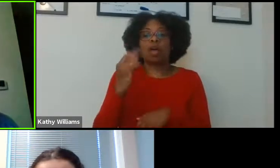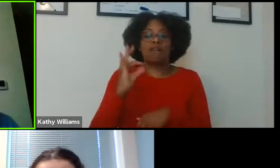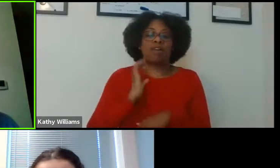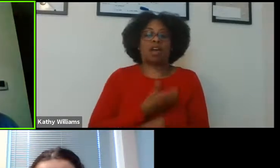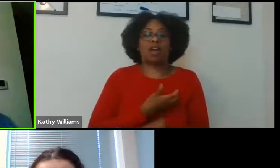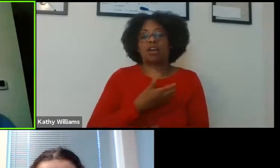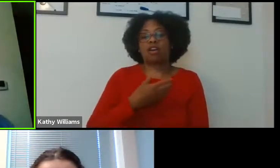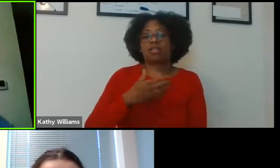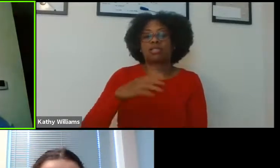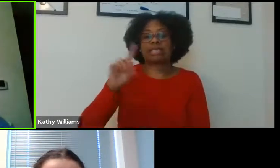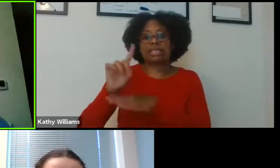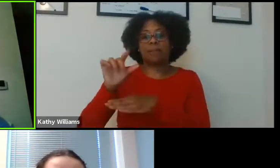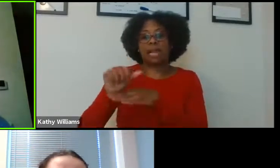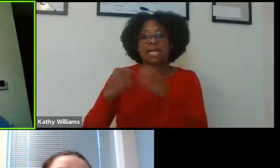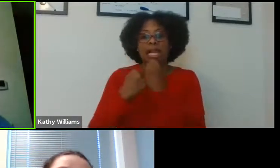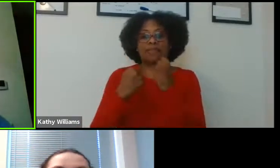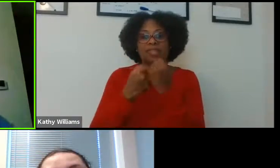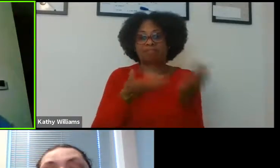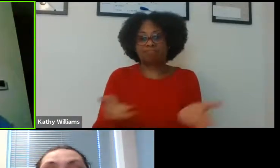take it away.